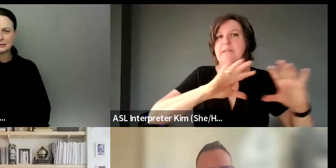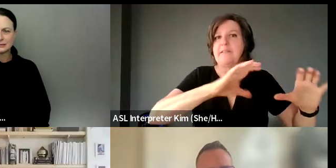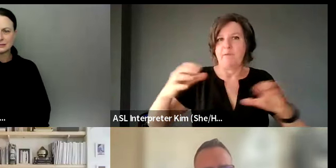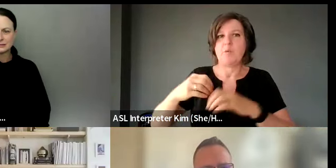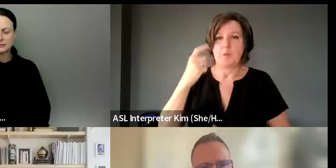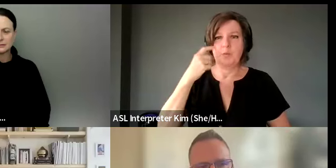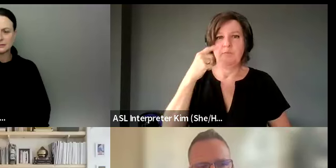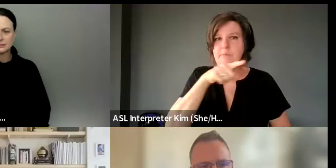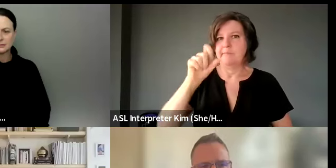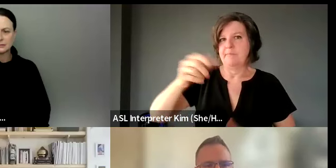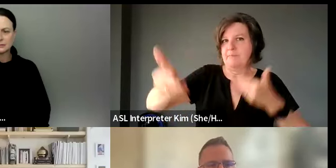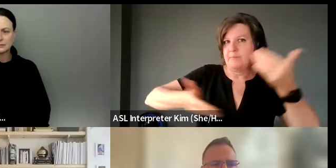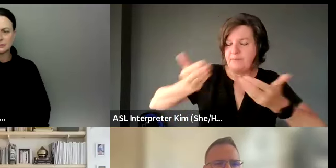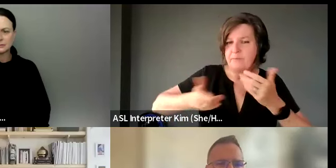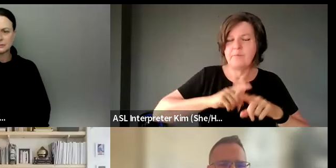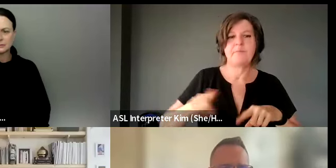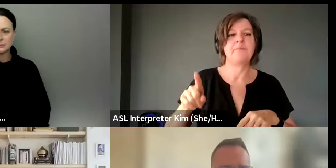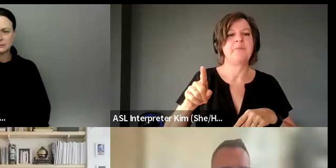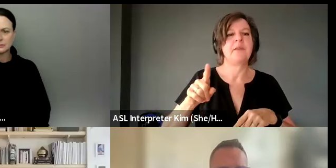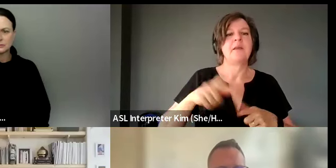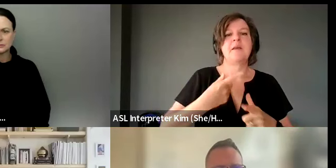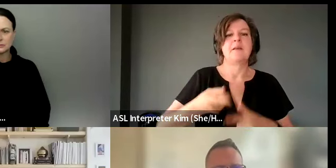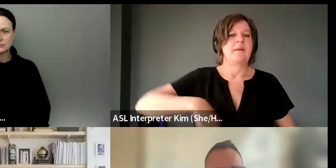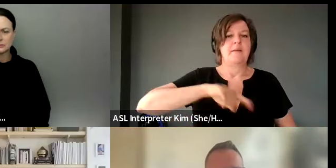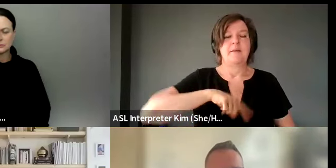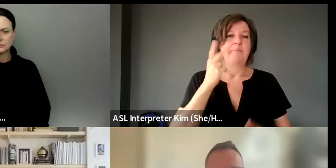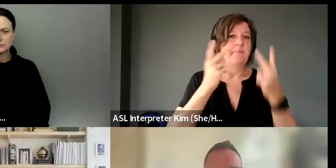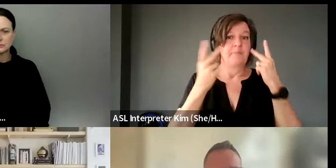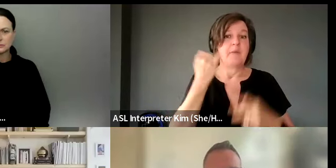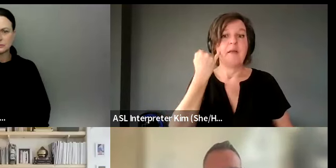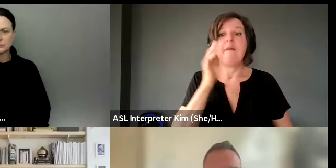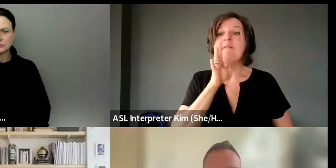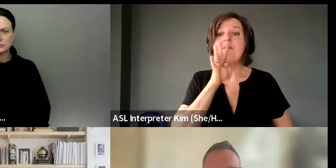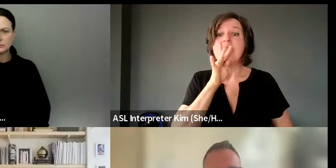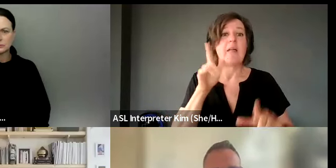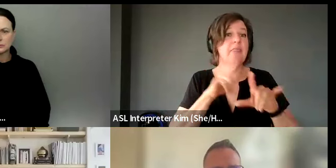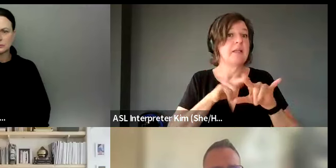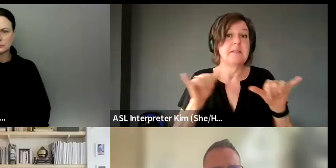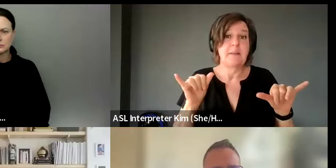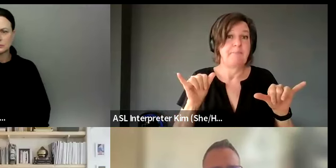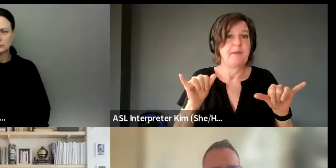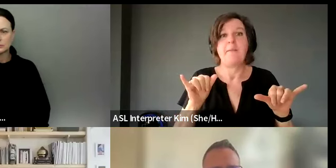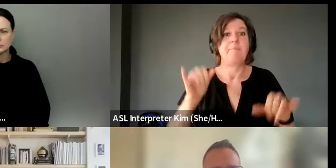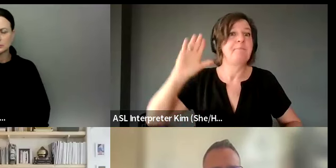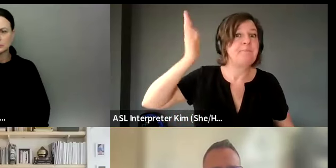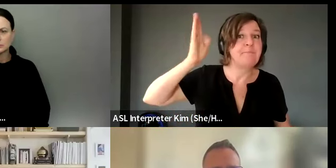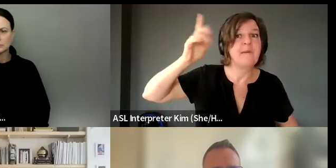can invite, but then we have to see, like, if they are speaking at the same time, they may not be able to make it.